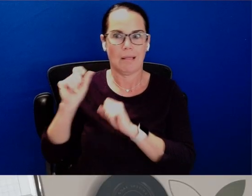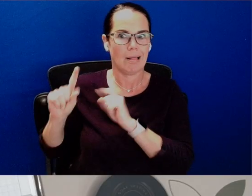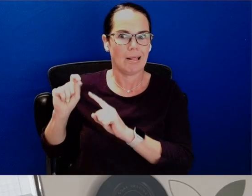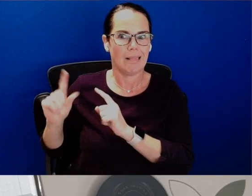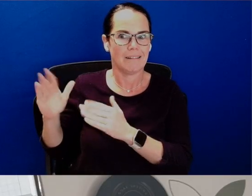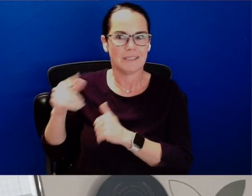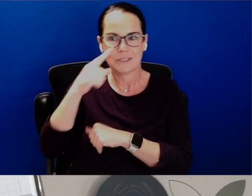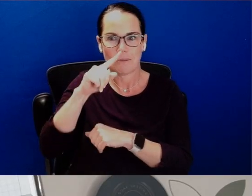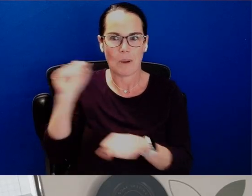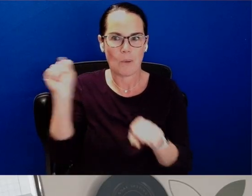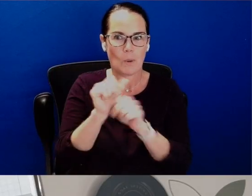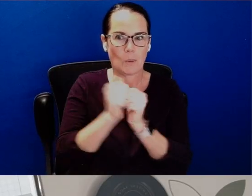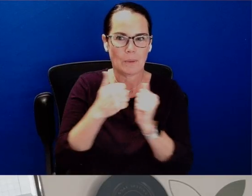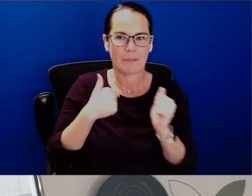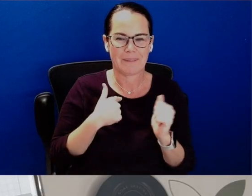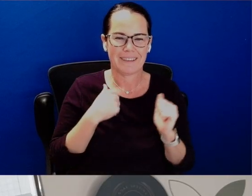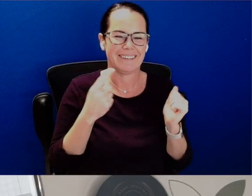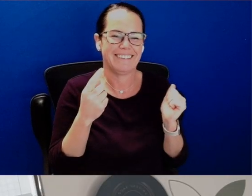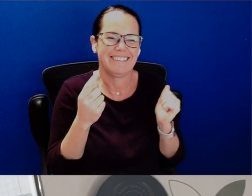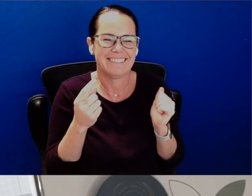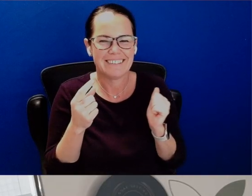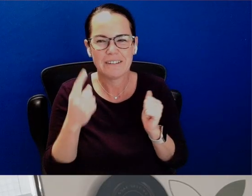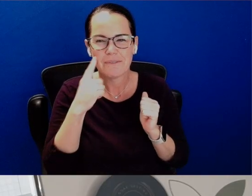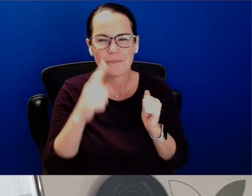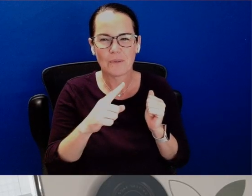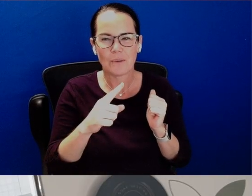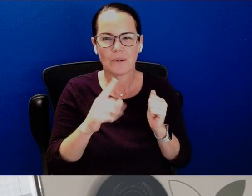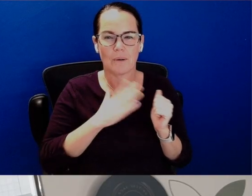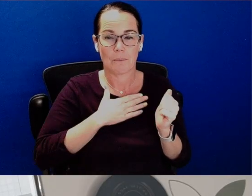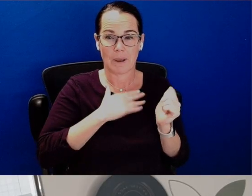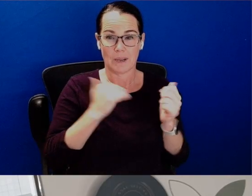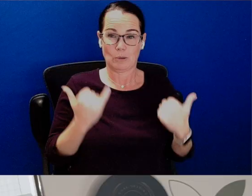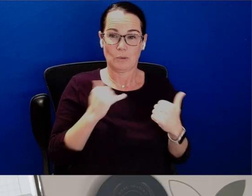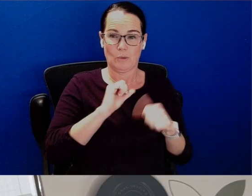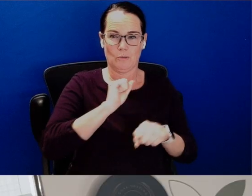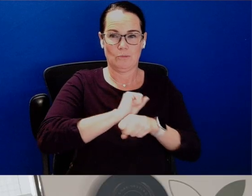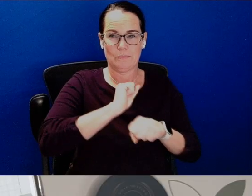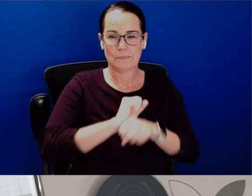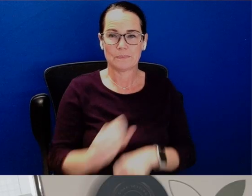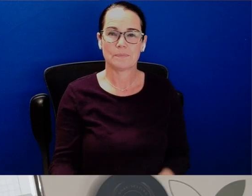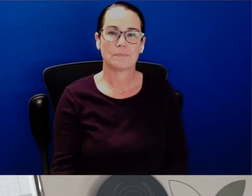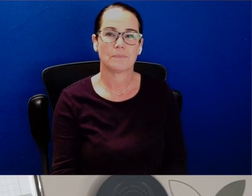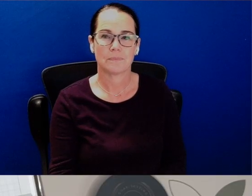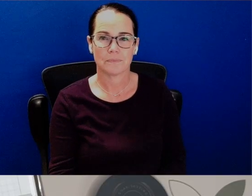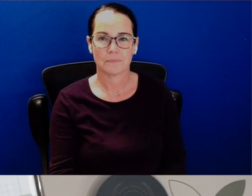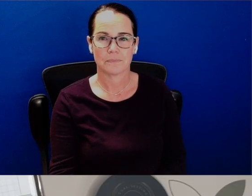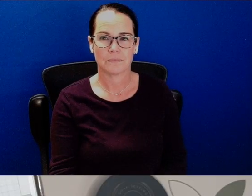her if she's willing to work with me in my current role.